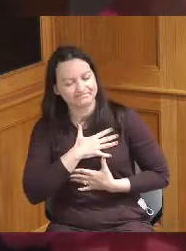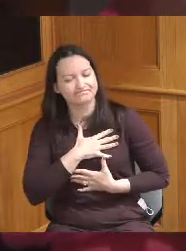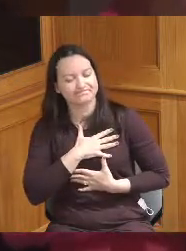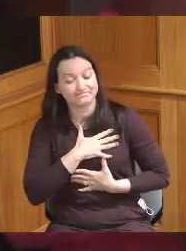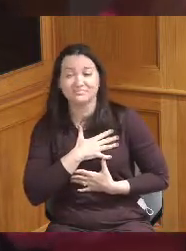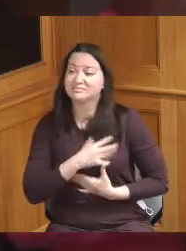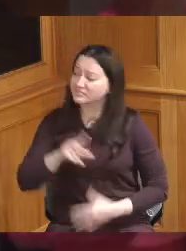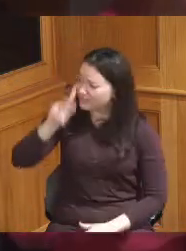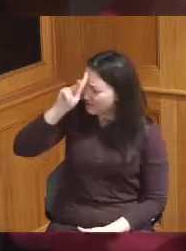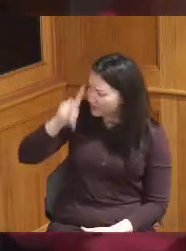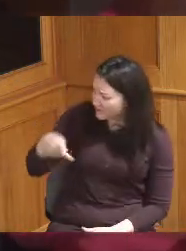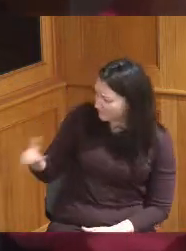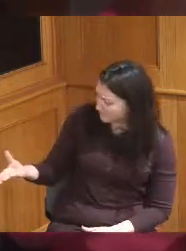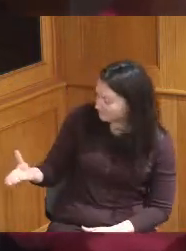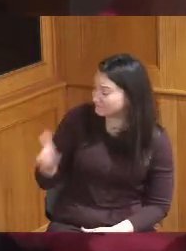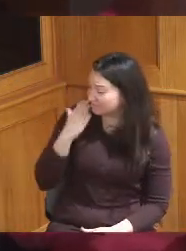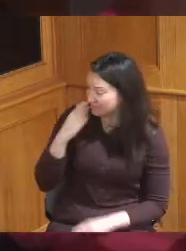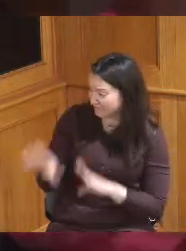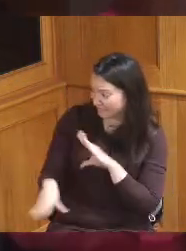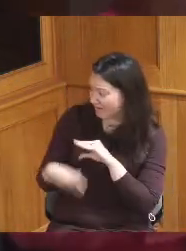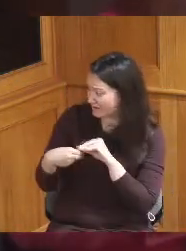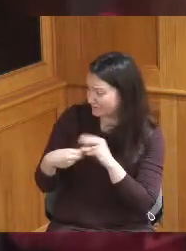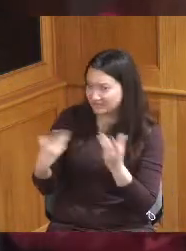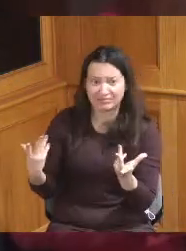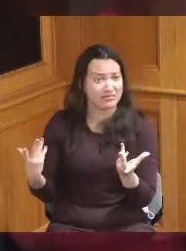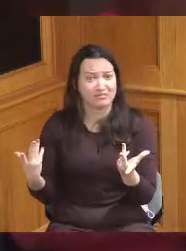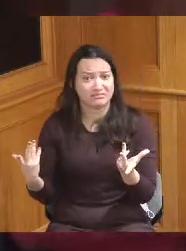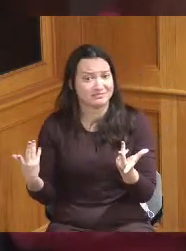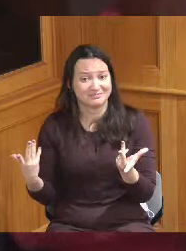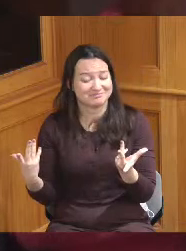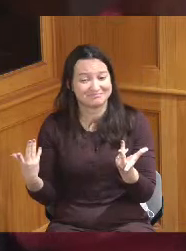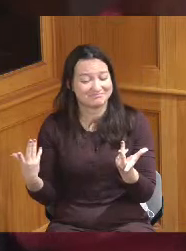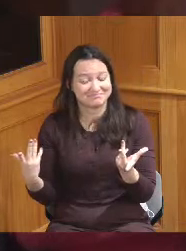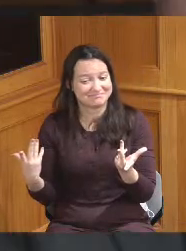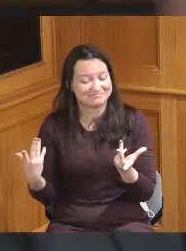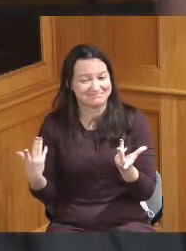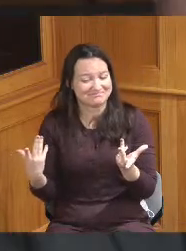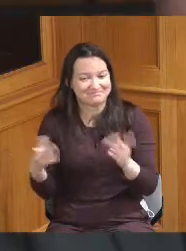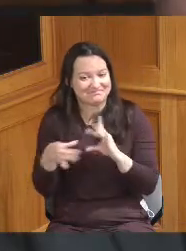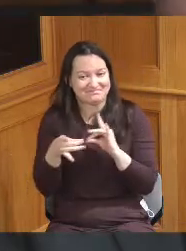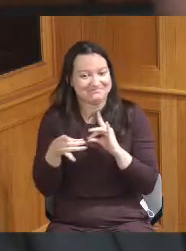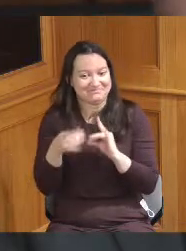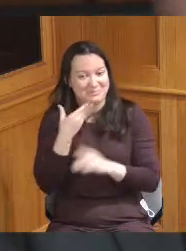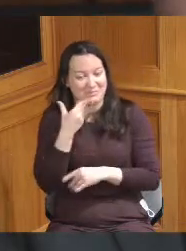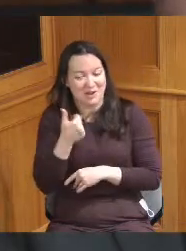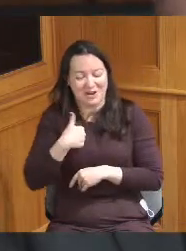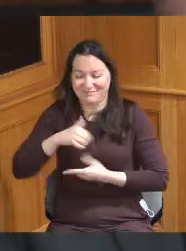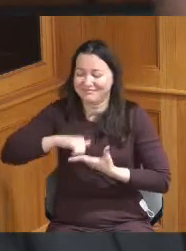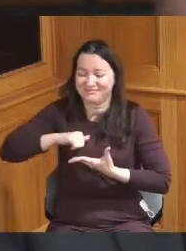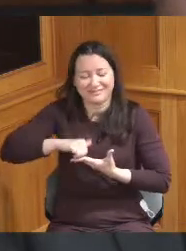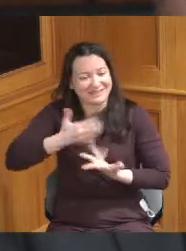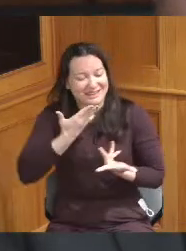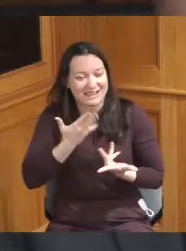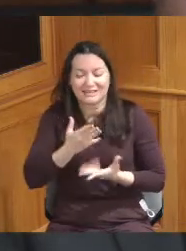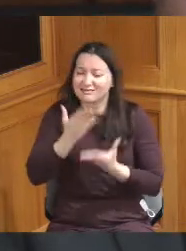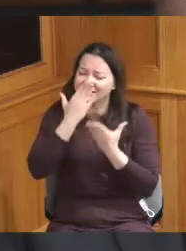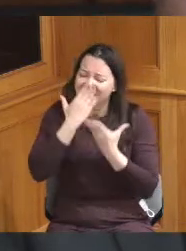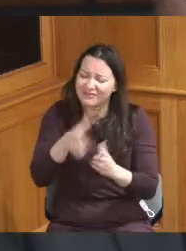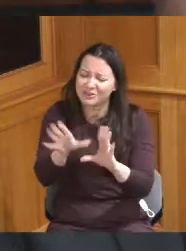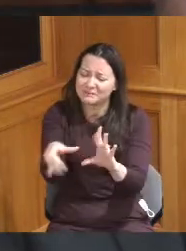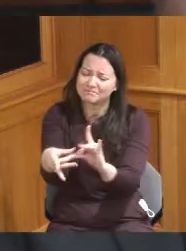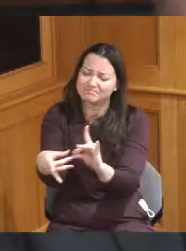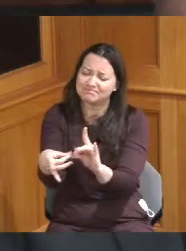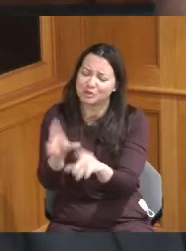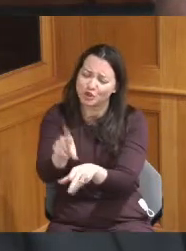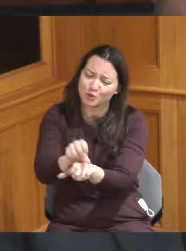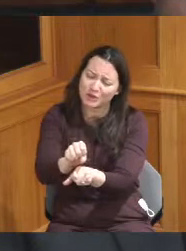Vice President Driehaus, did you add anything? I could not have said it any better than that. Thank you for the heartfelt comments